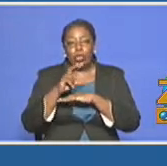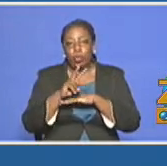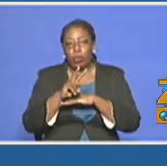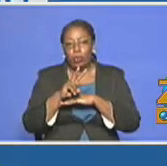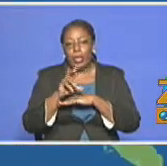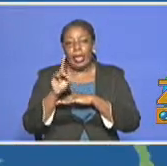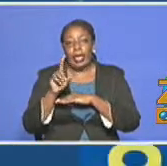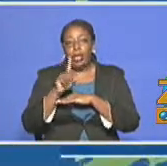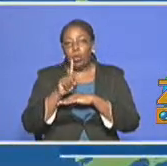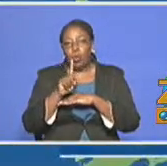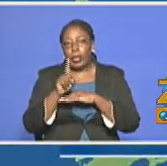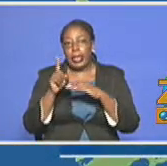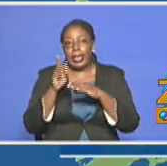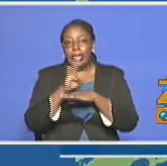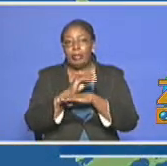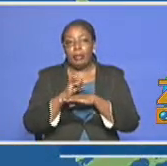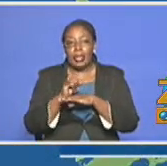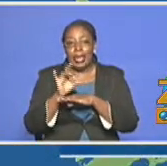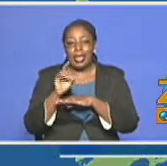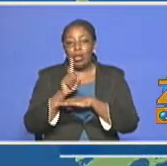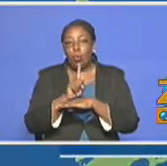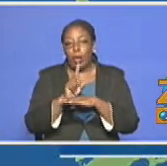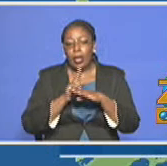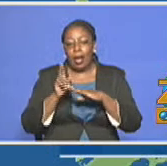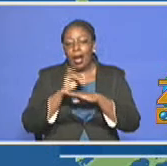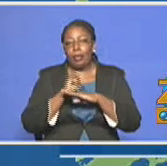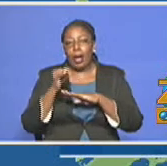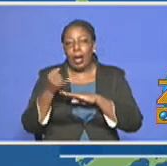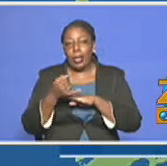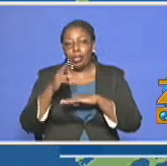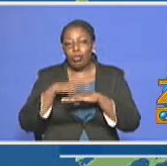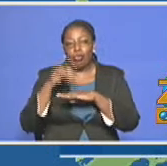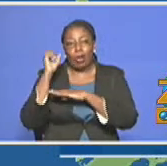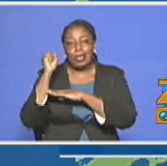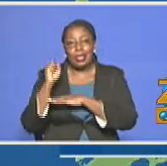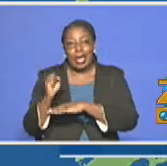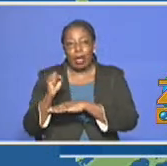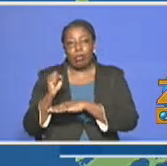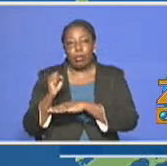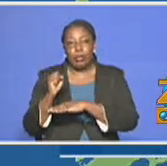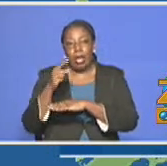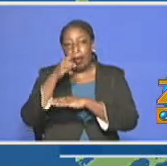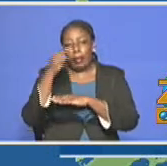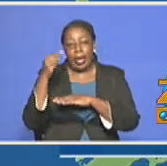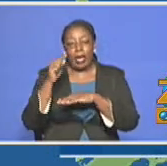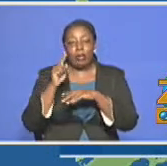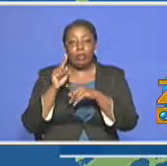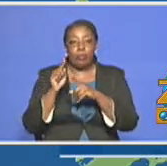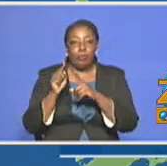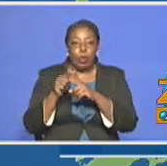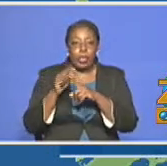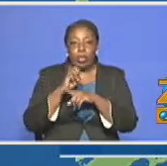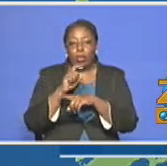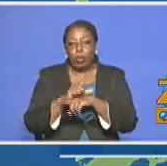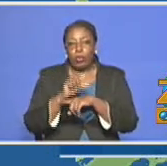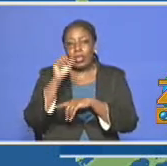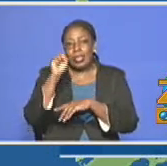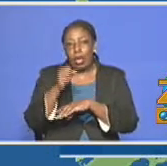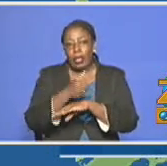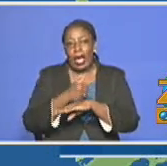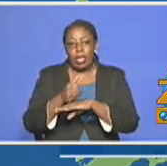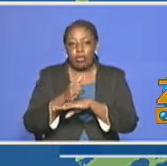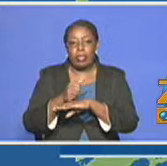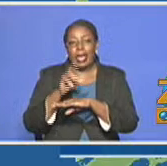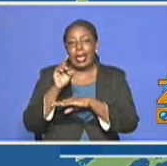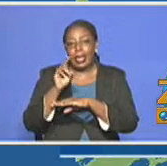81 in Alistown, Bimini, 81 in Harbor Island. Rock Sound, Eleuthera, Black Point, Exuma, Kemp Space on Andros, and